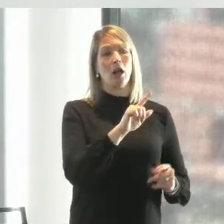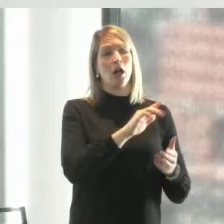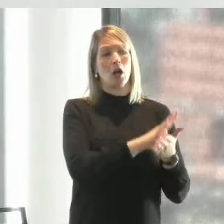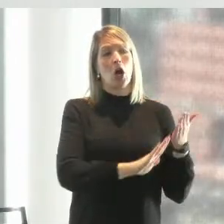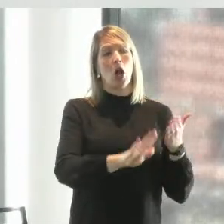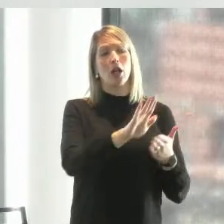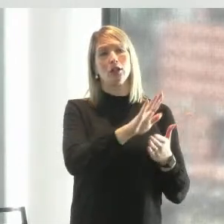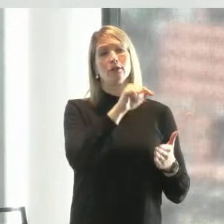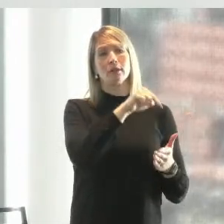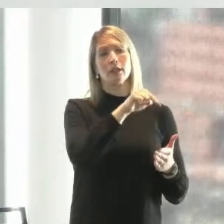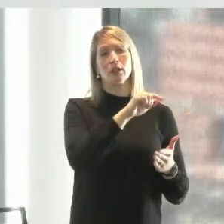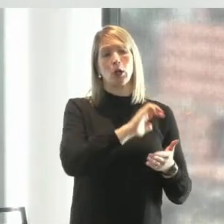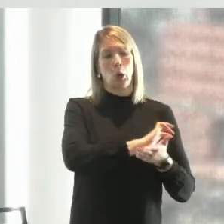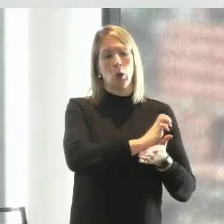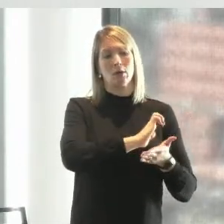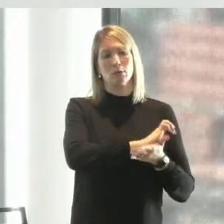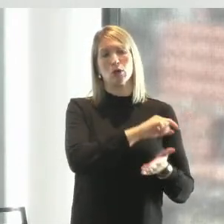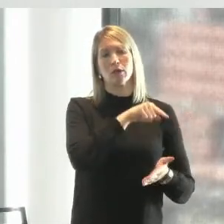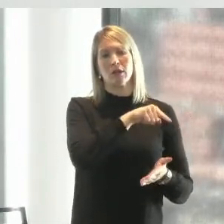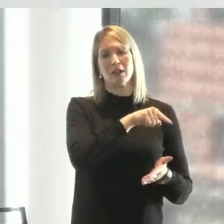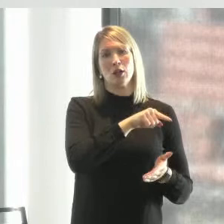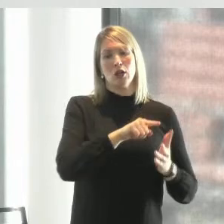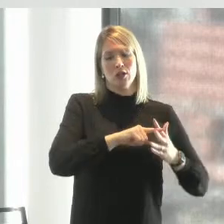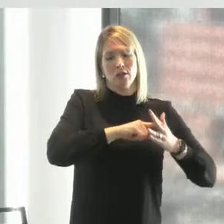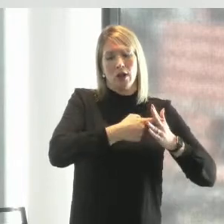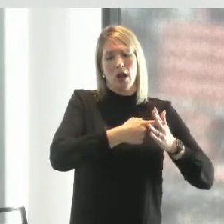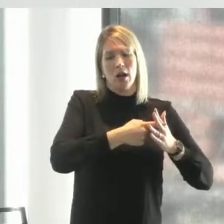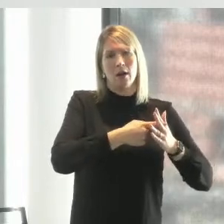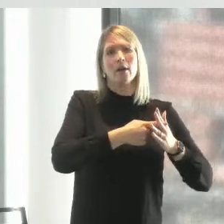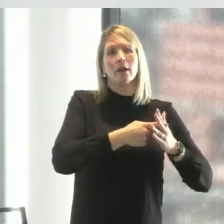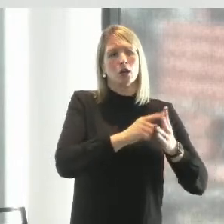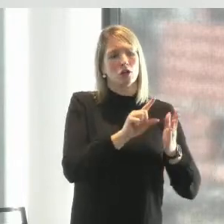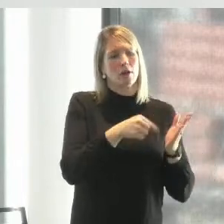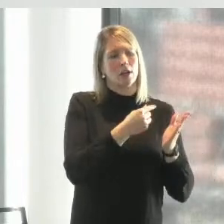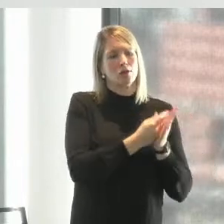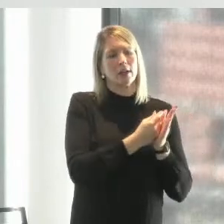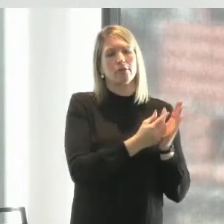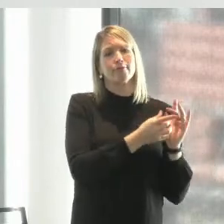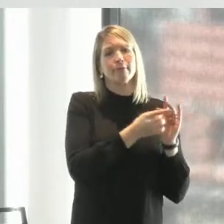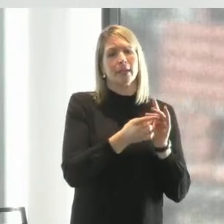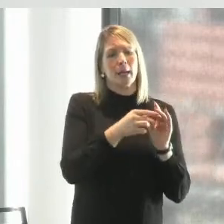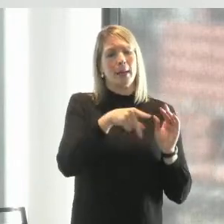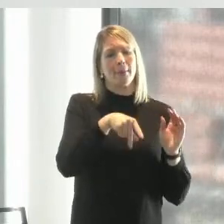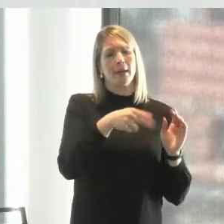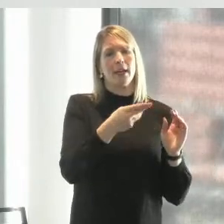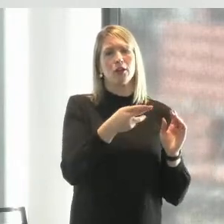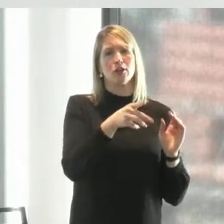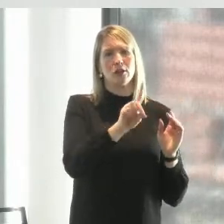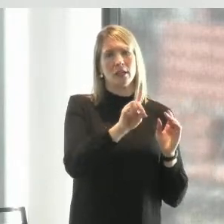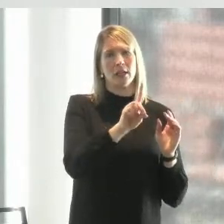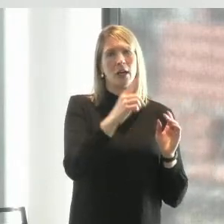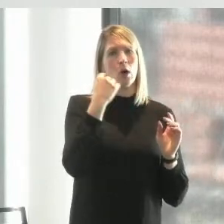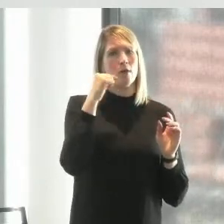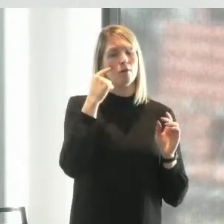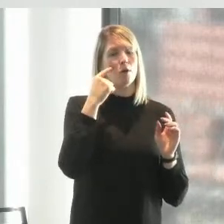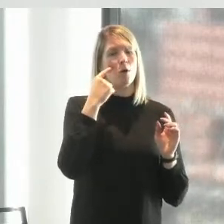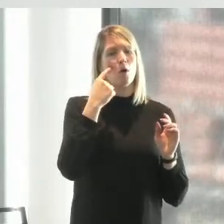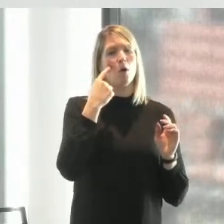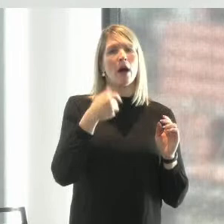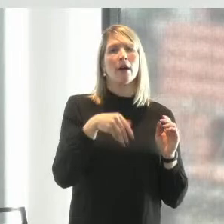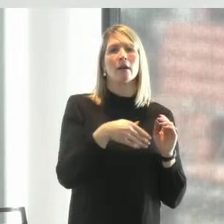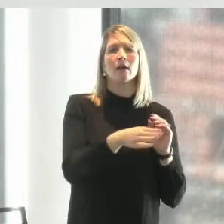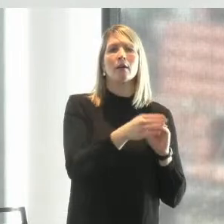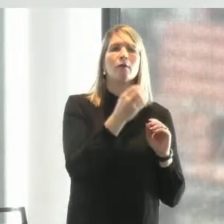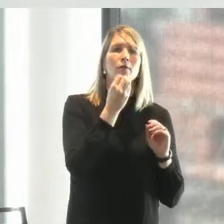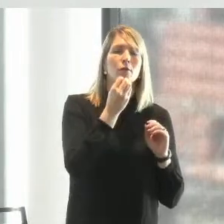our first cohort of PhD graduates in agriculture, and they are advancing the field of